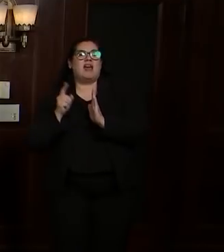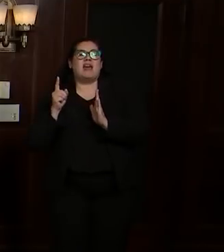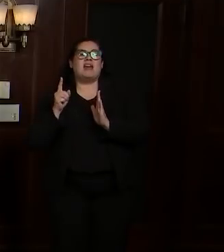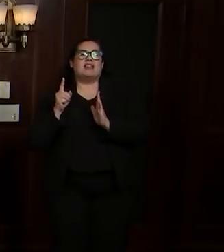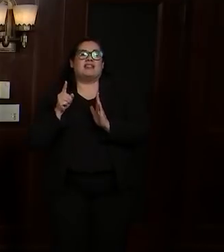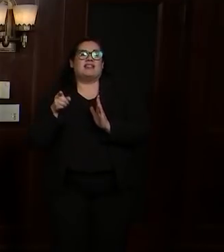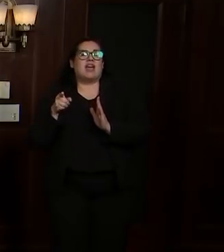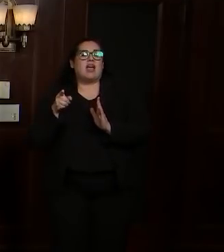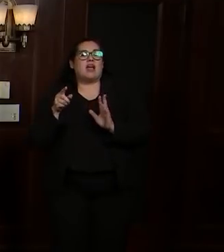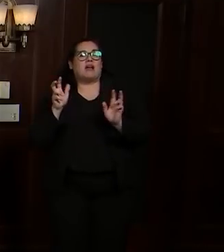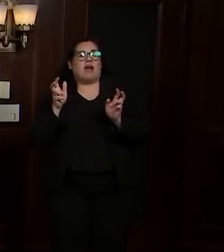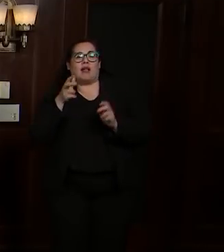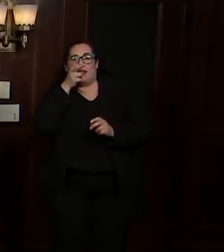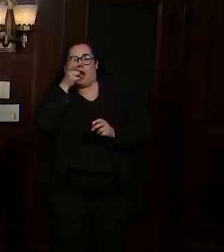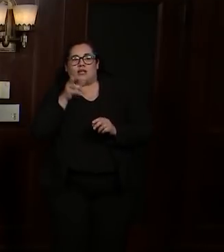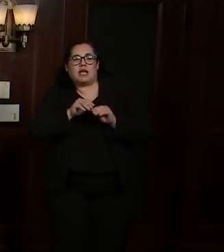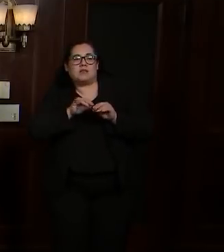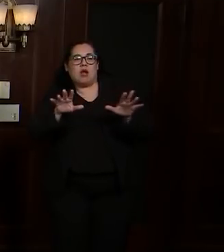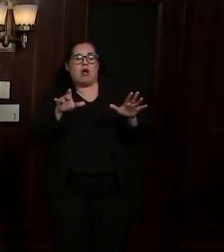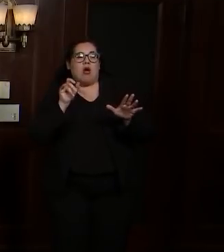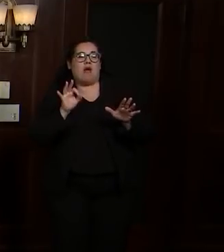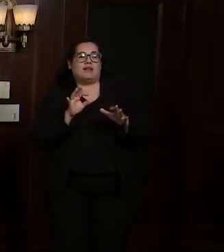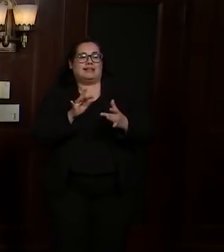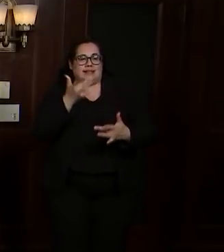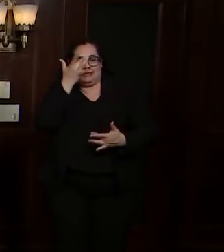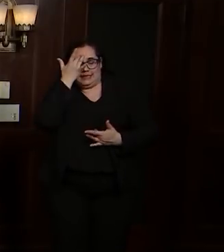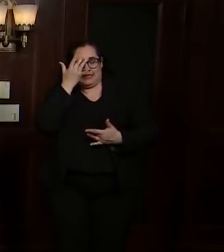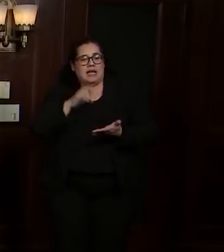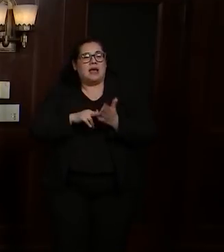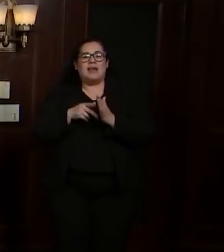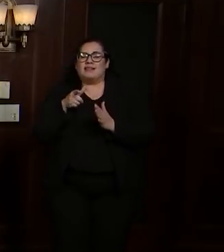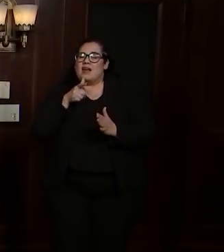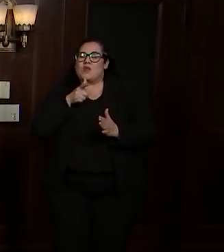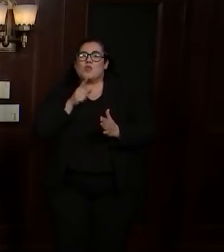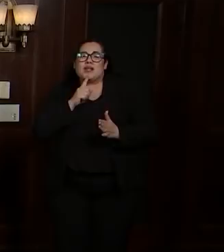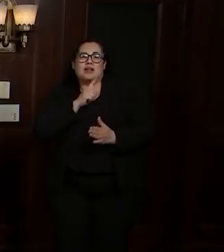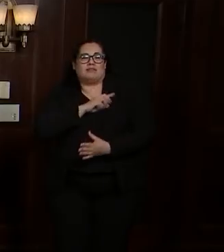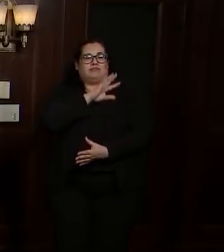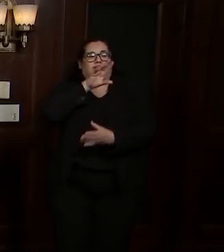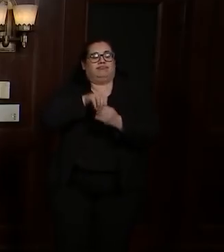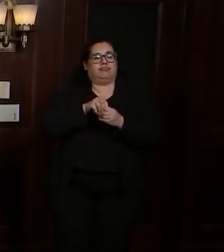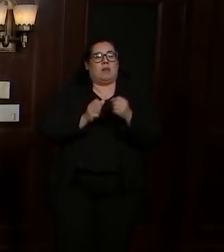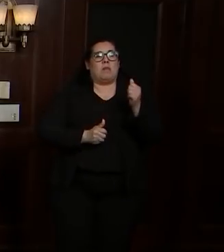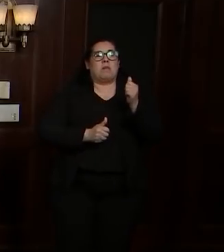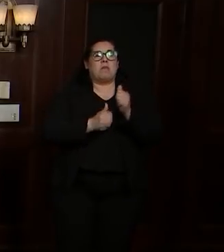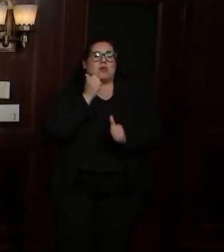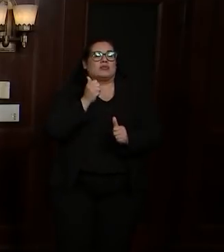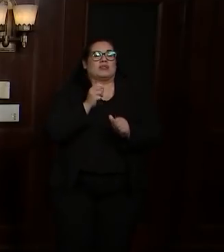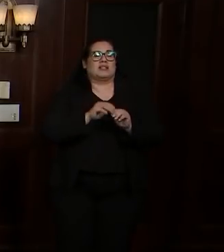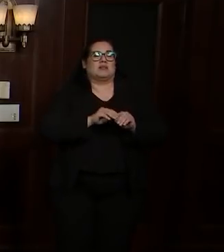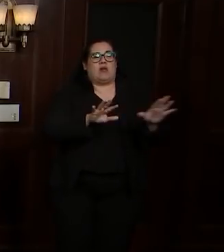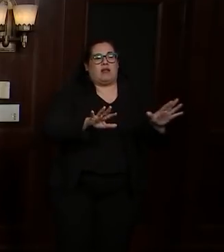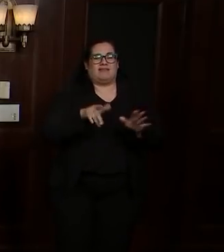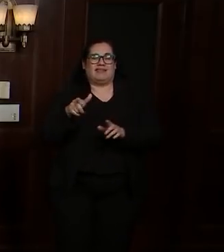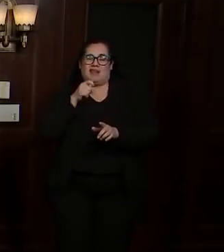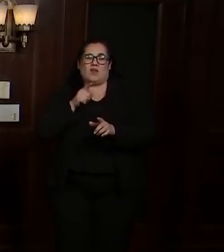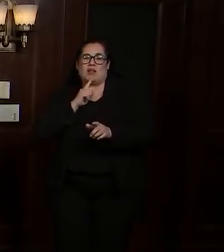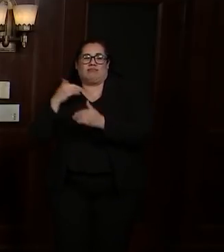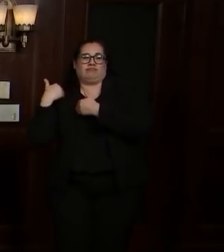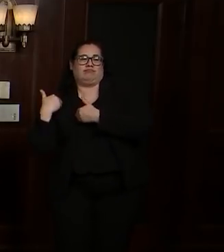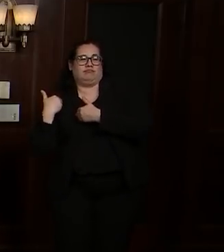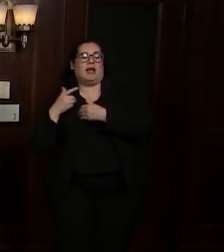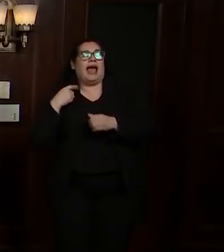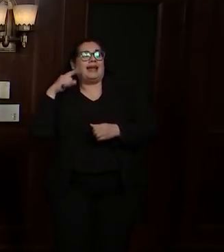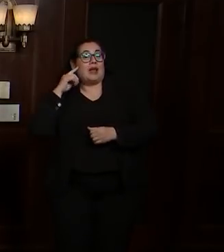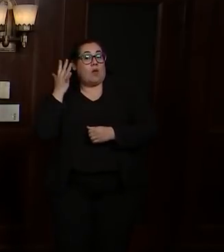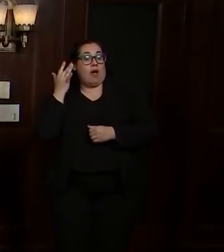lousy spreaders of a disease. They wouldn't really account for the majority of spread. I think that